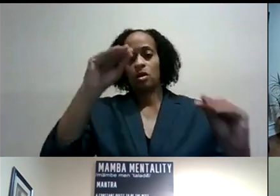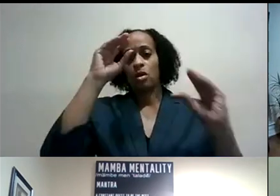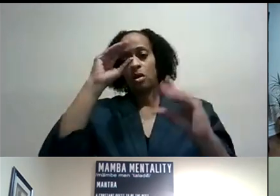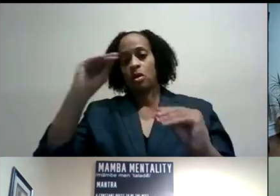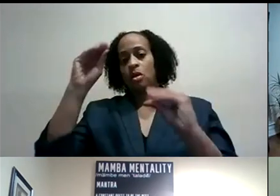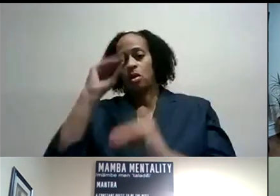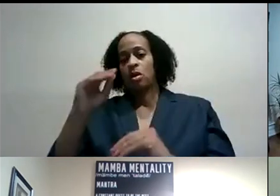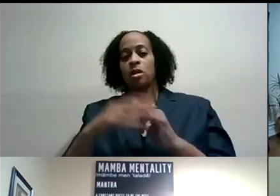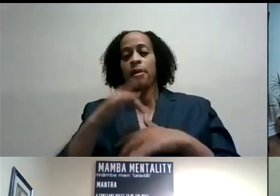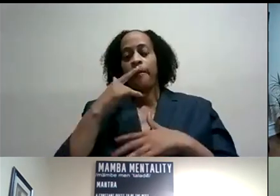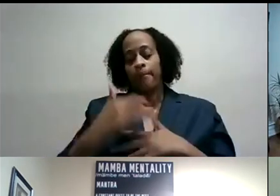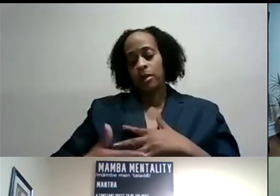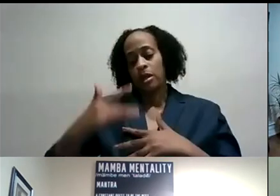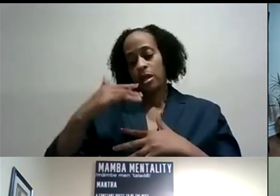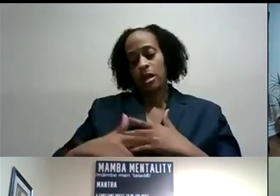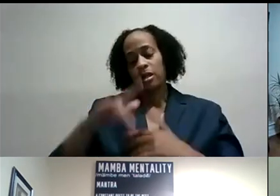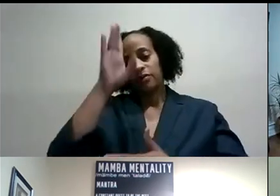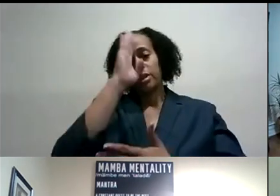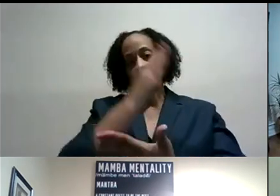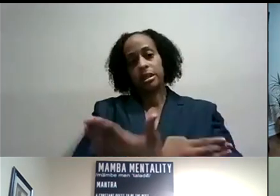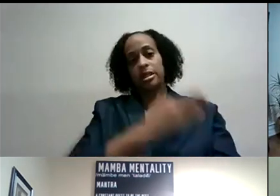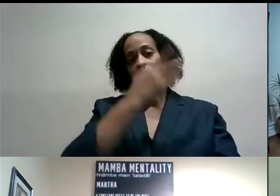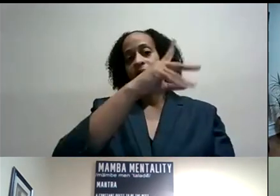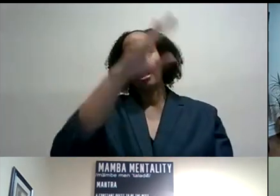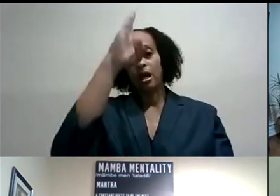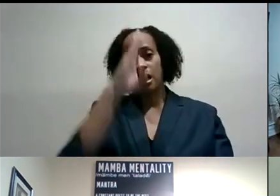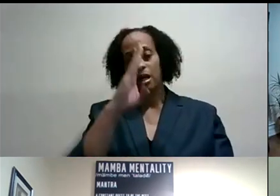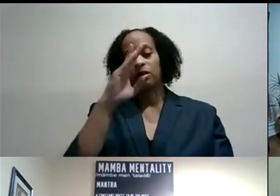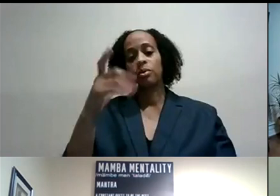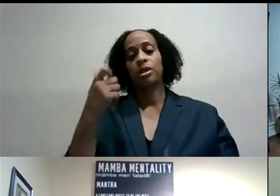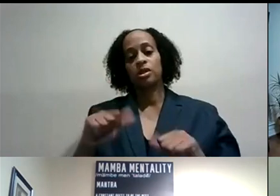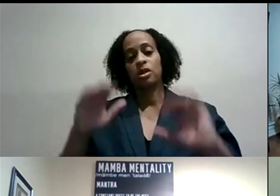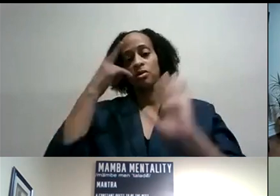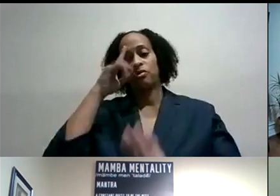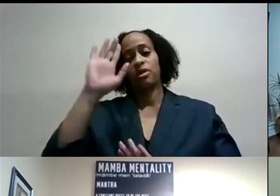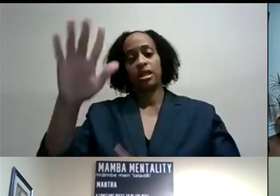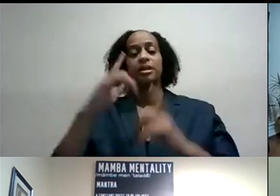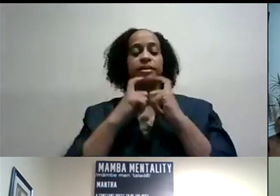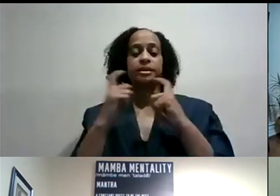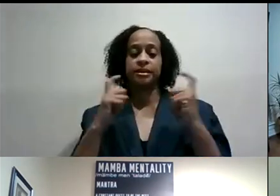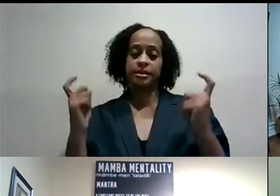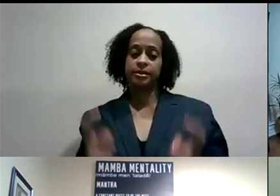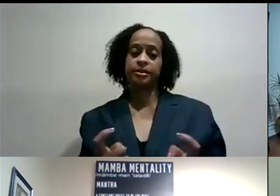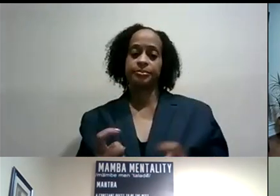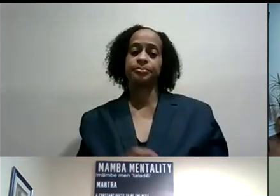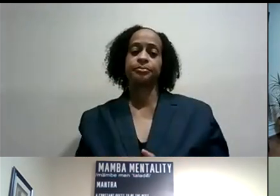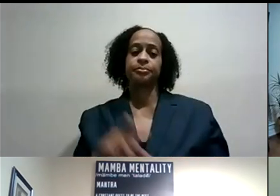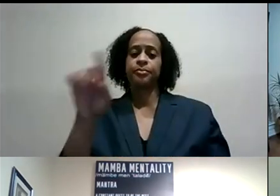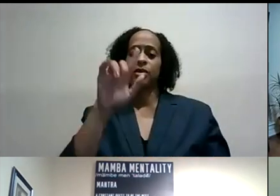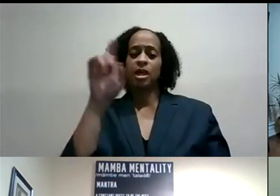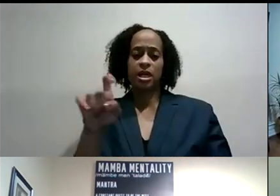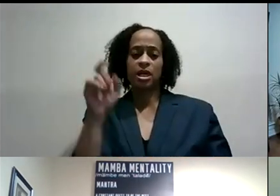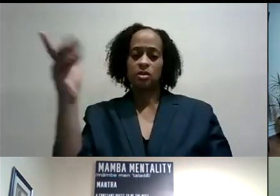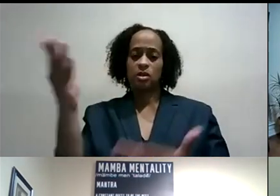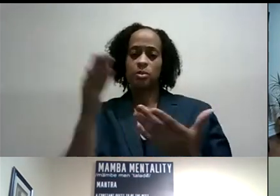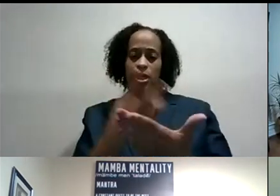the blood of the Son of God would atone for their sins. They needed to bring a